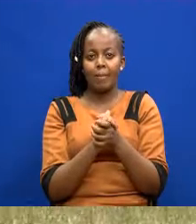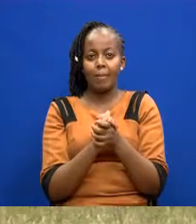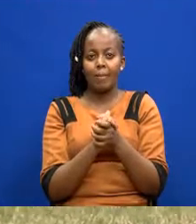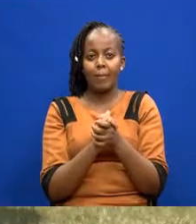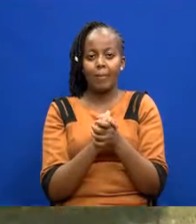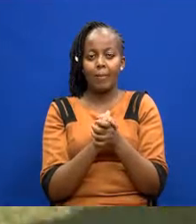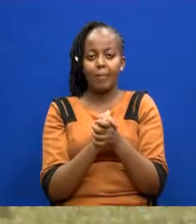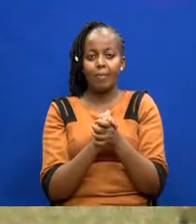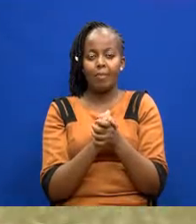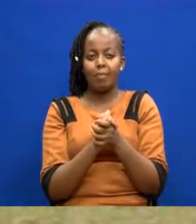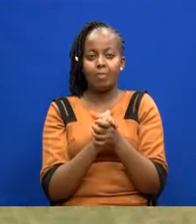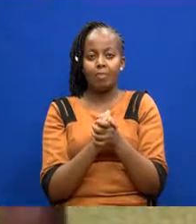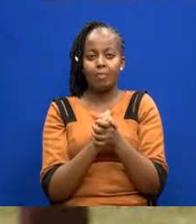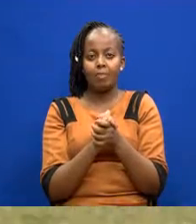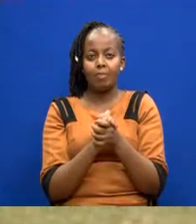Go.